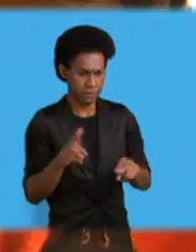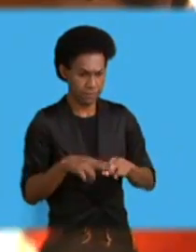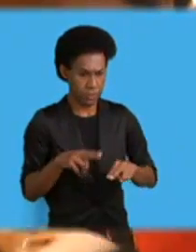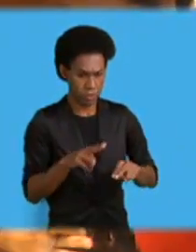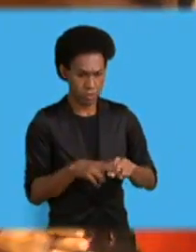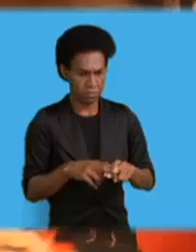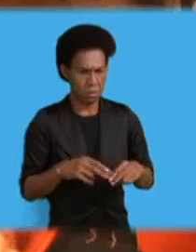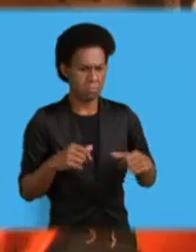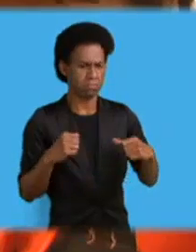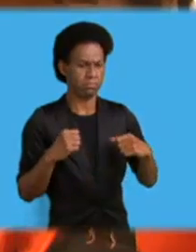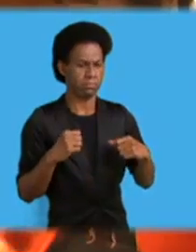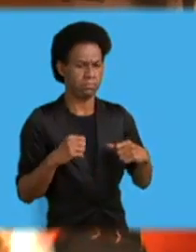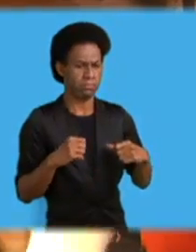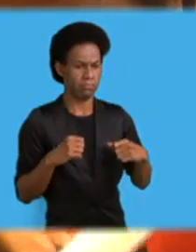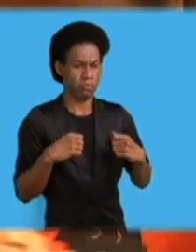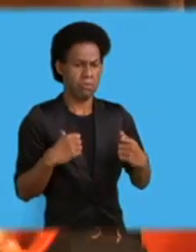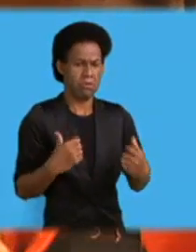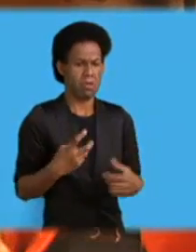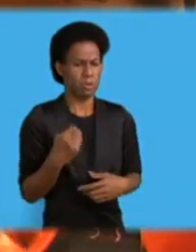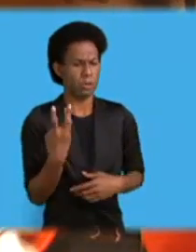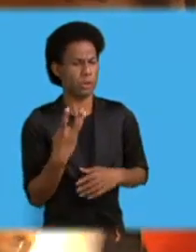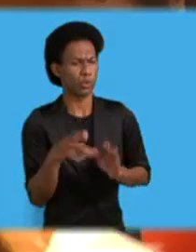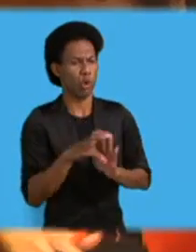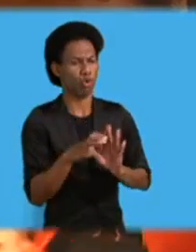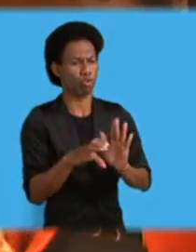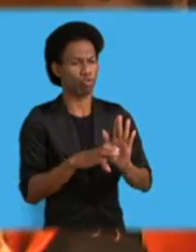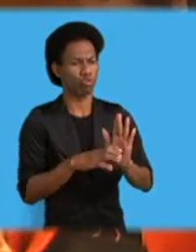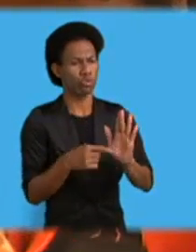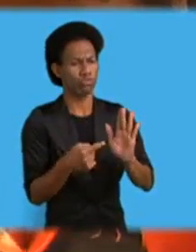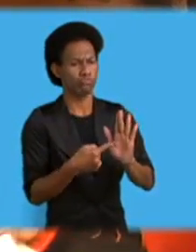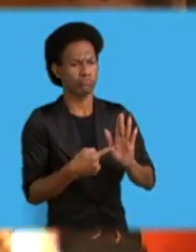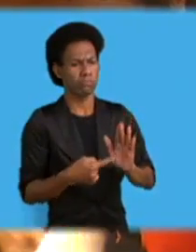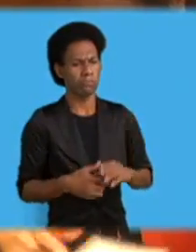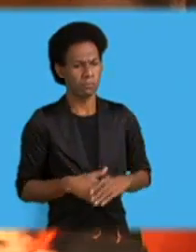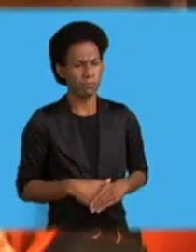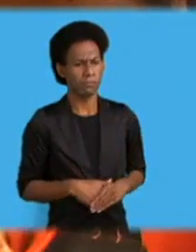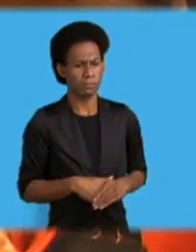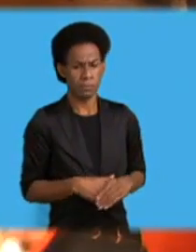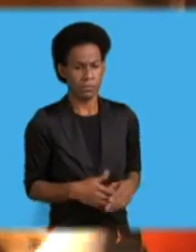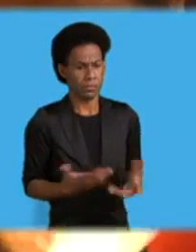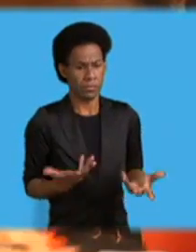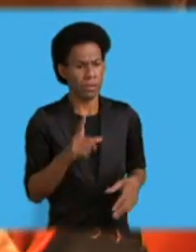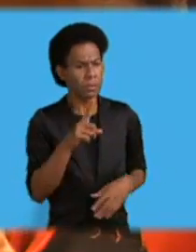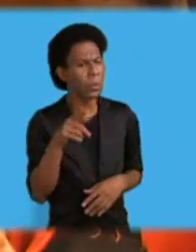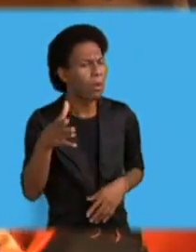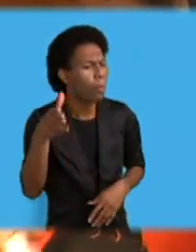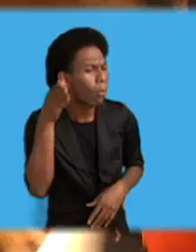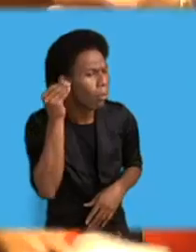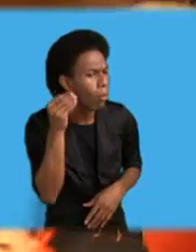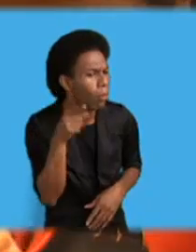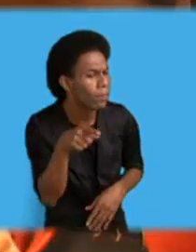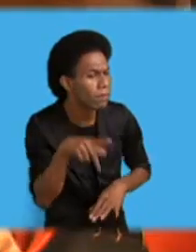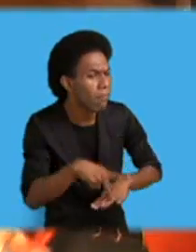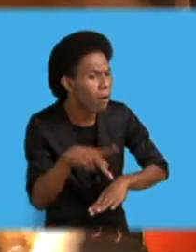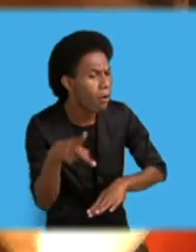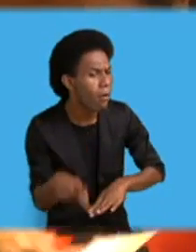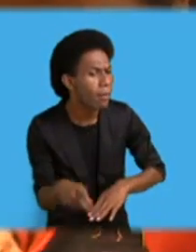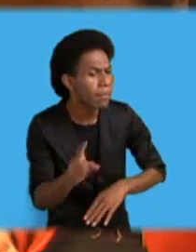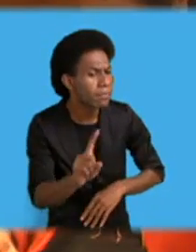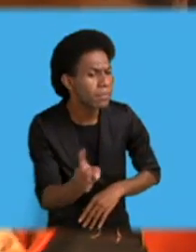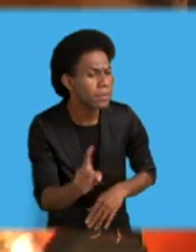the 2013 Constitution. Yet we've been told in this House that there is fair share and all